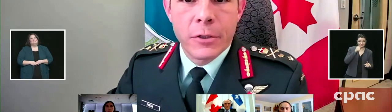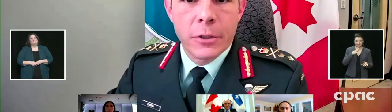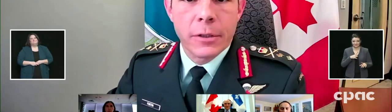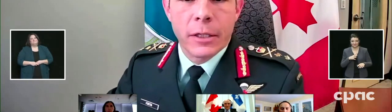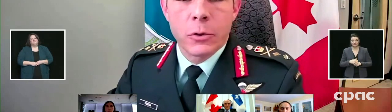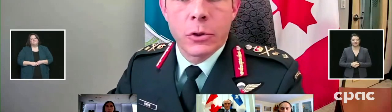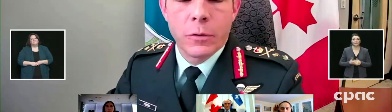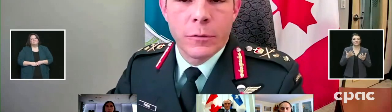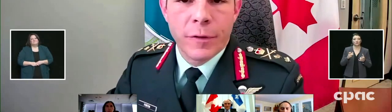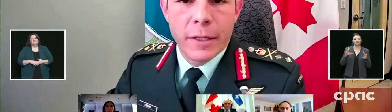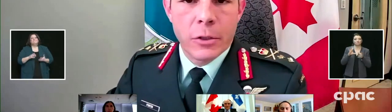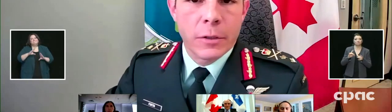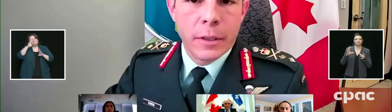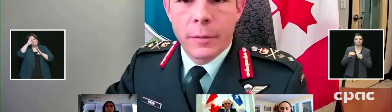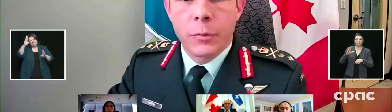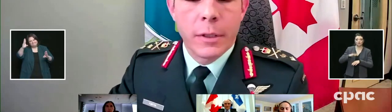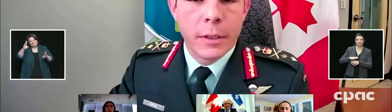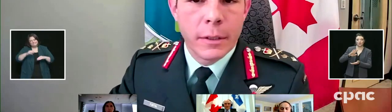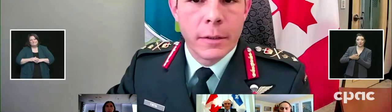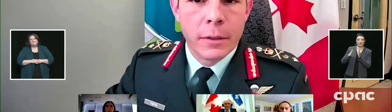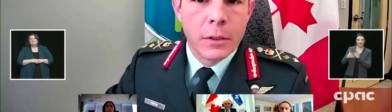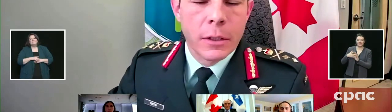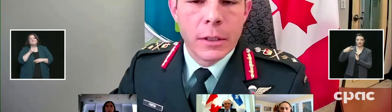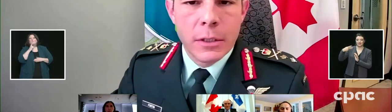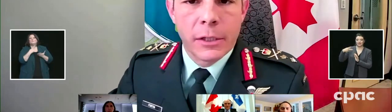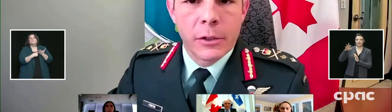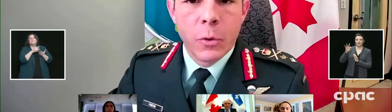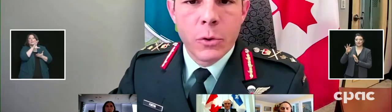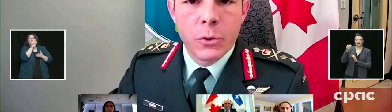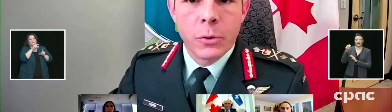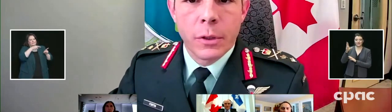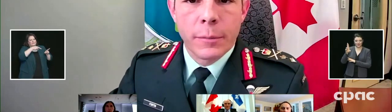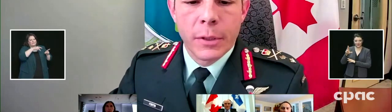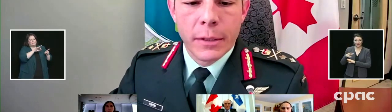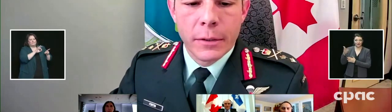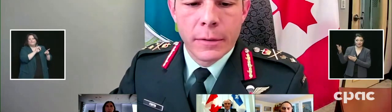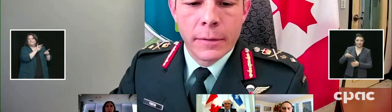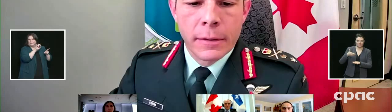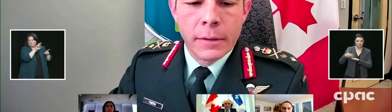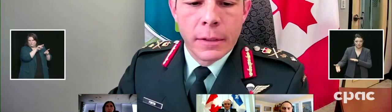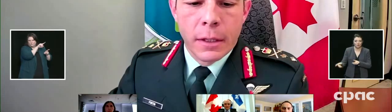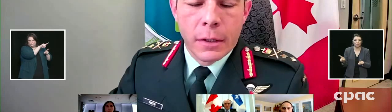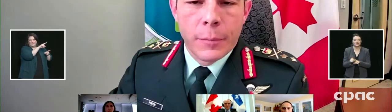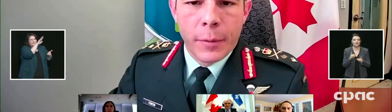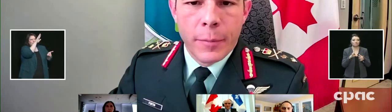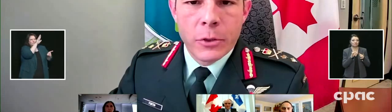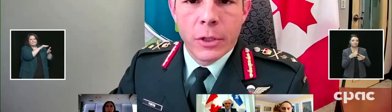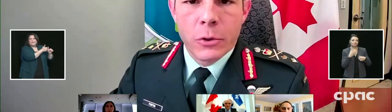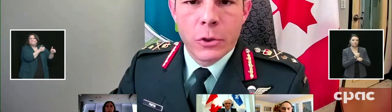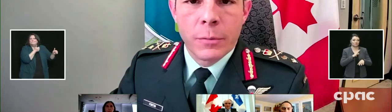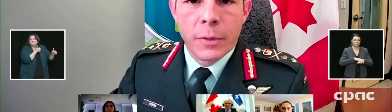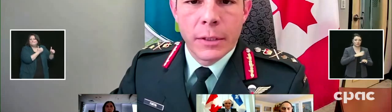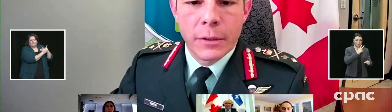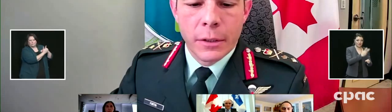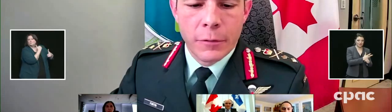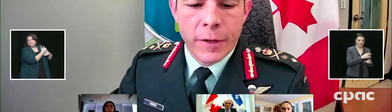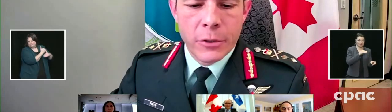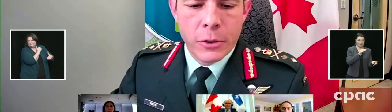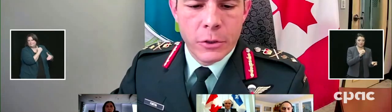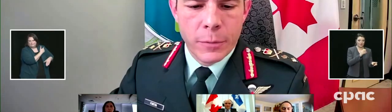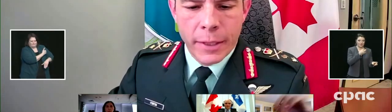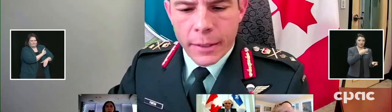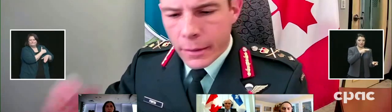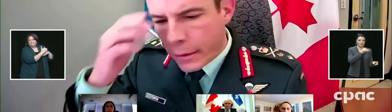de Pfizer, de réduction Pfizer, et puis dire quelques mots sur Moderna. Alors, premièrement, sur la réduction